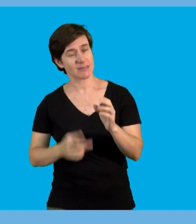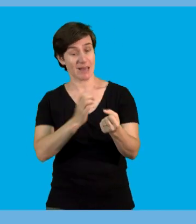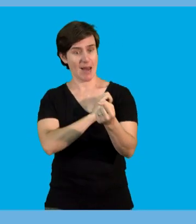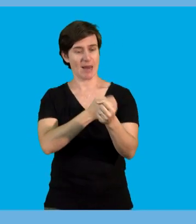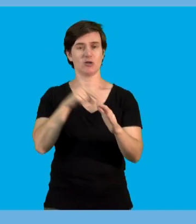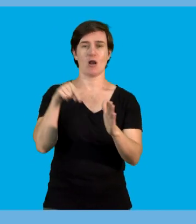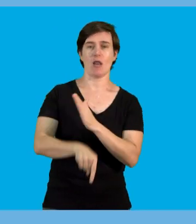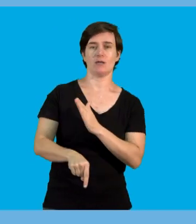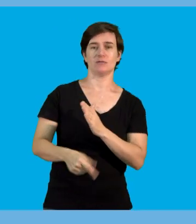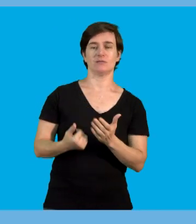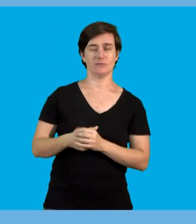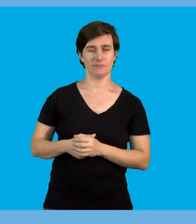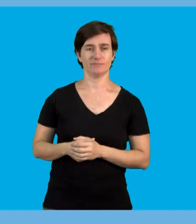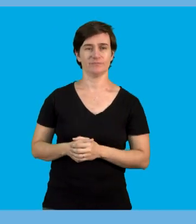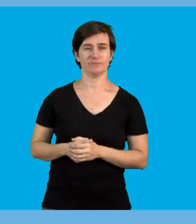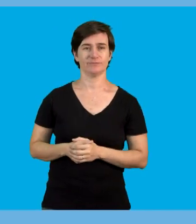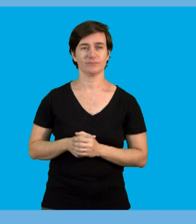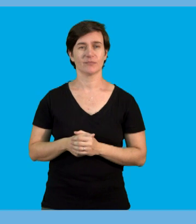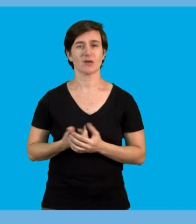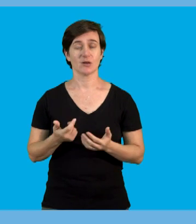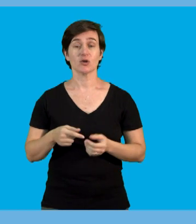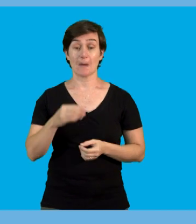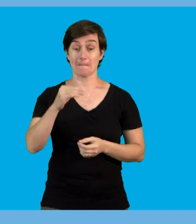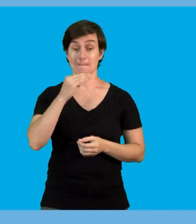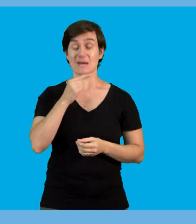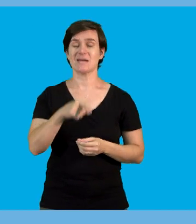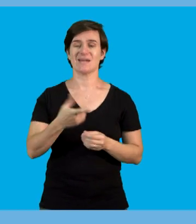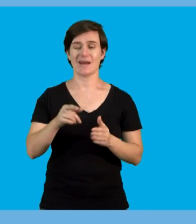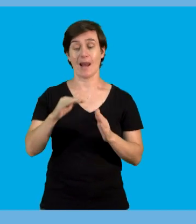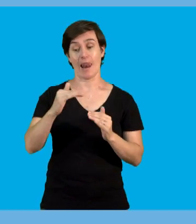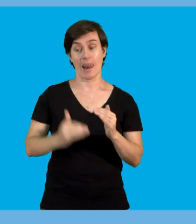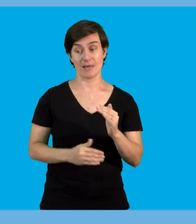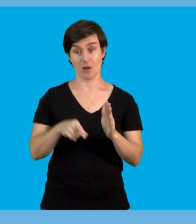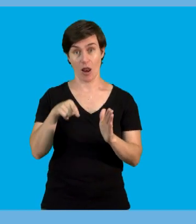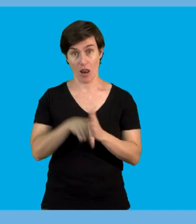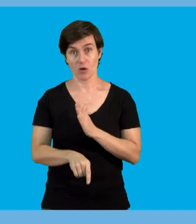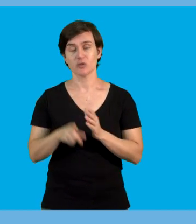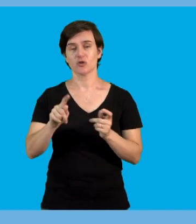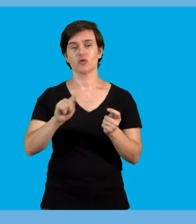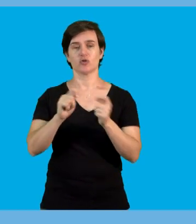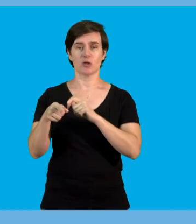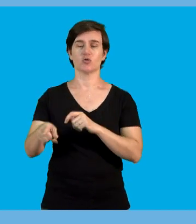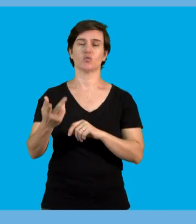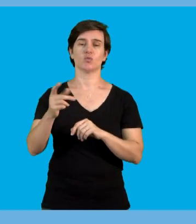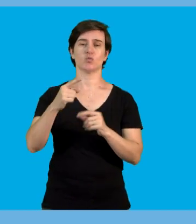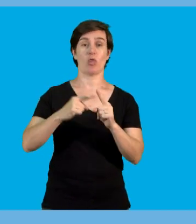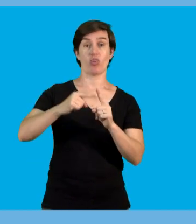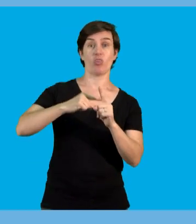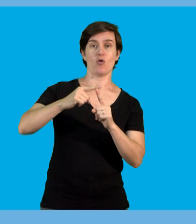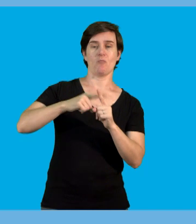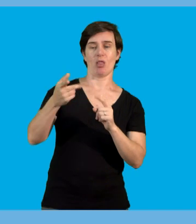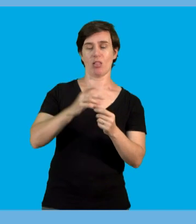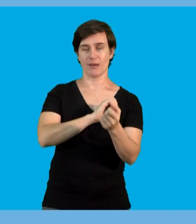So because we're saying that in turn decreases the amount of electrical energy that is converted into the thermal energy in the